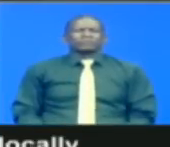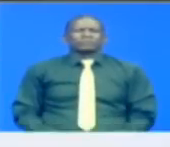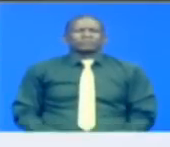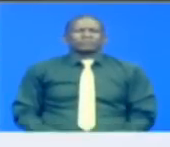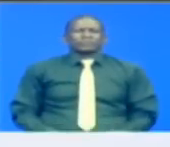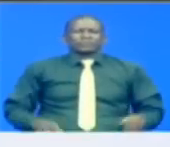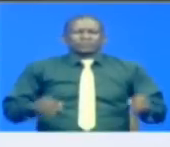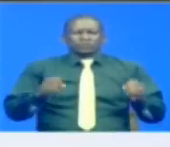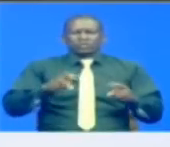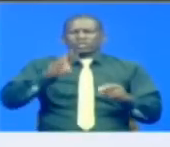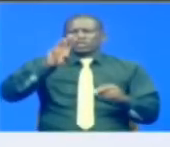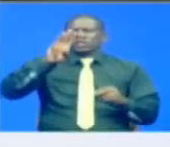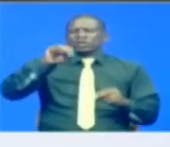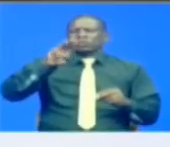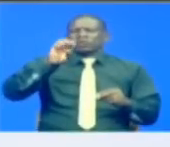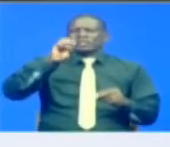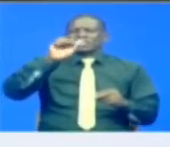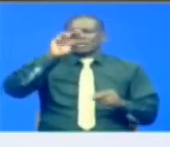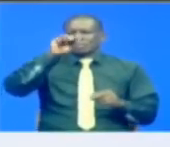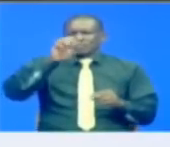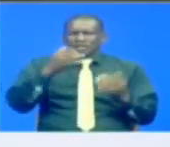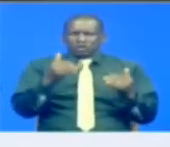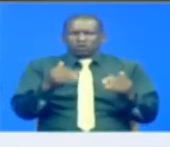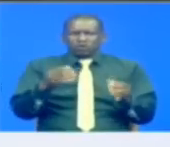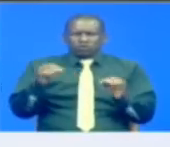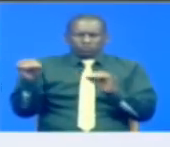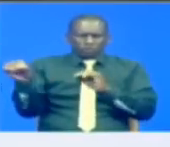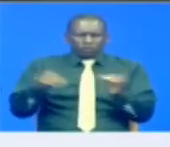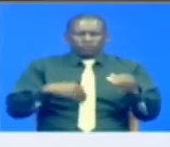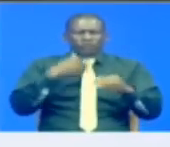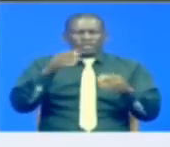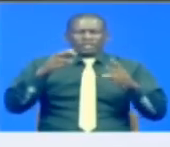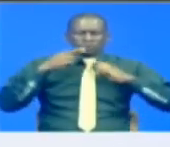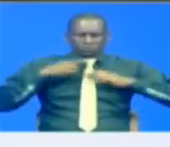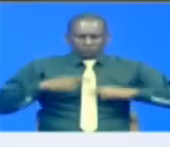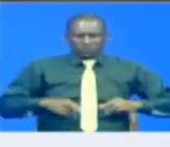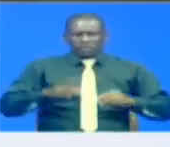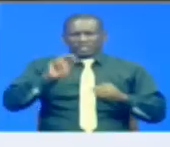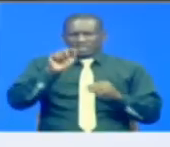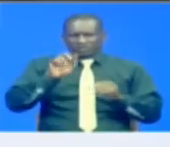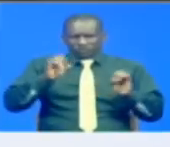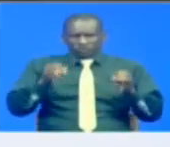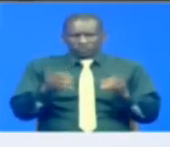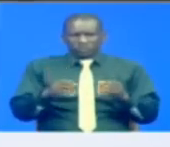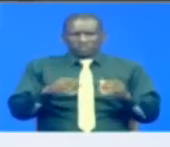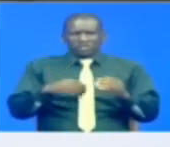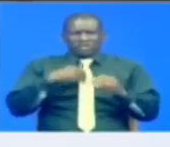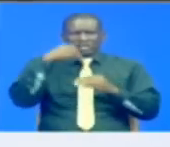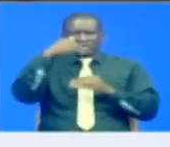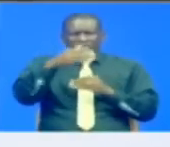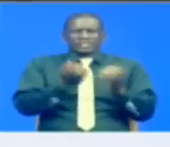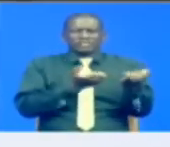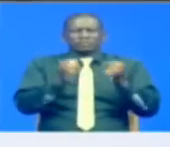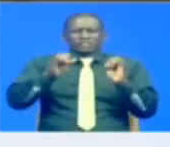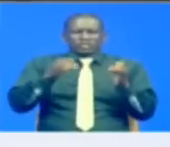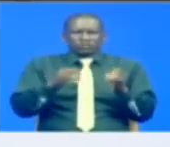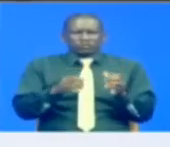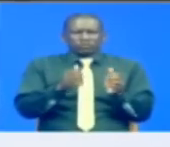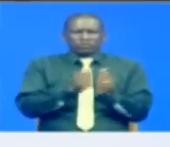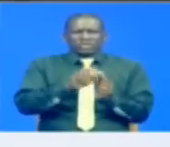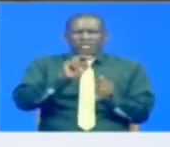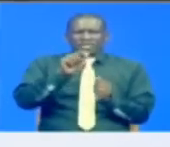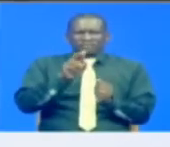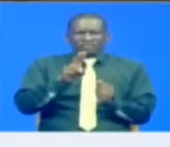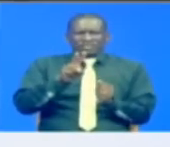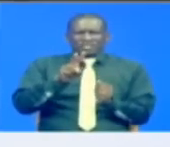So Kias Mosame's report now brings us to our next break here on NTV Tonight. That's right. Next up, it's the business news with NTV's